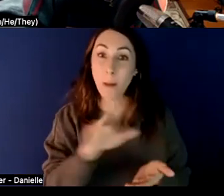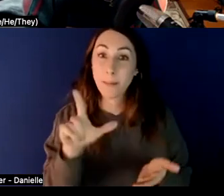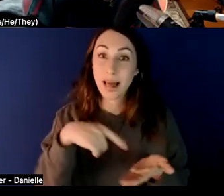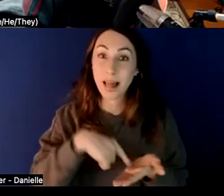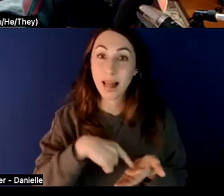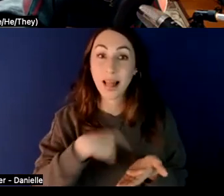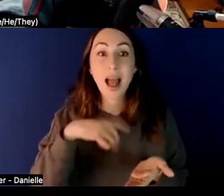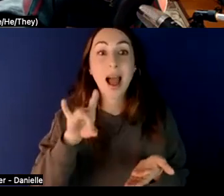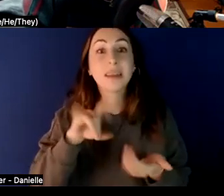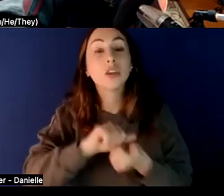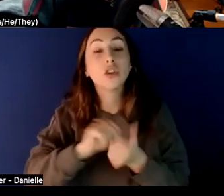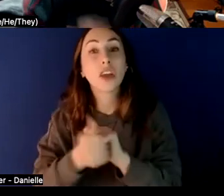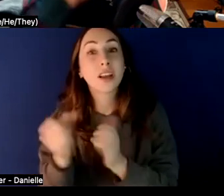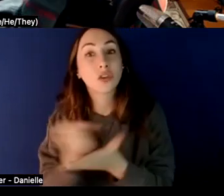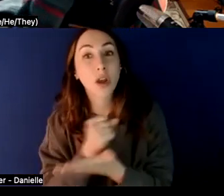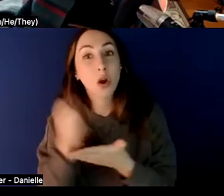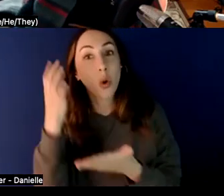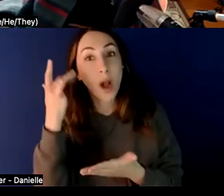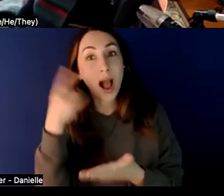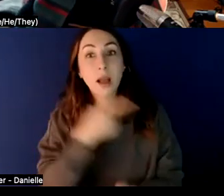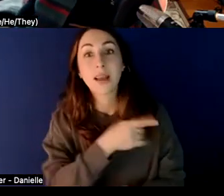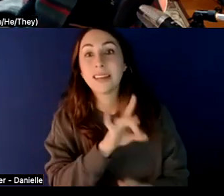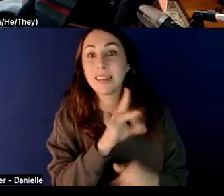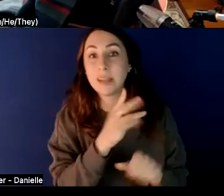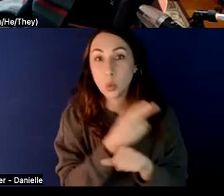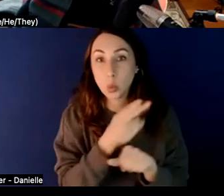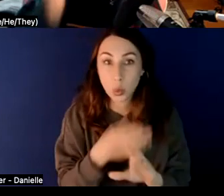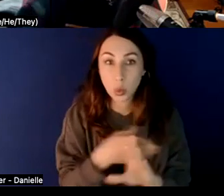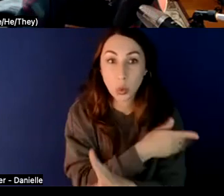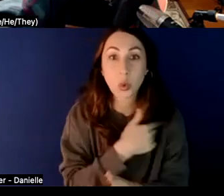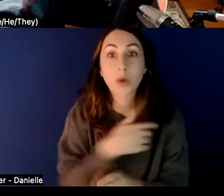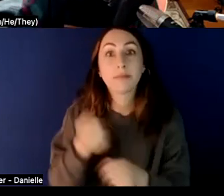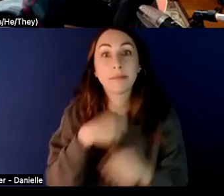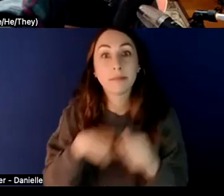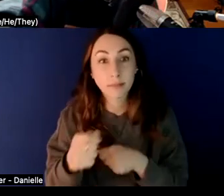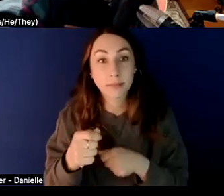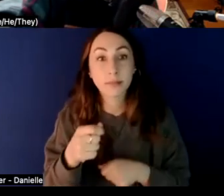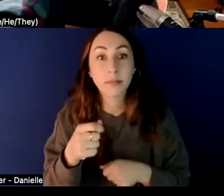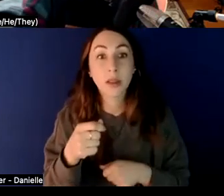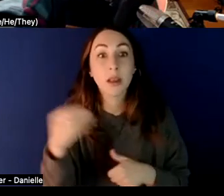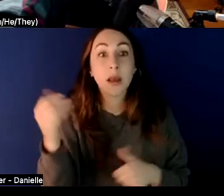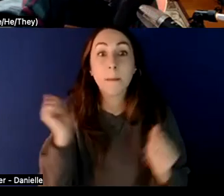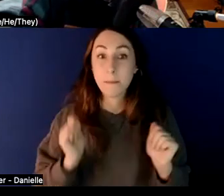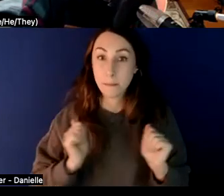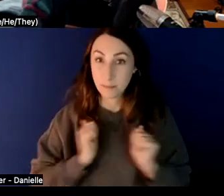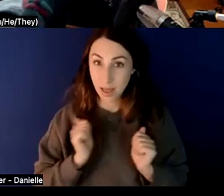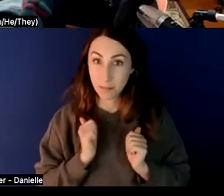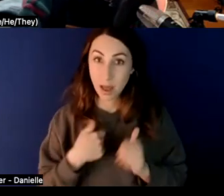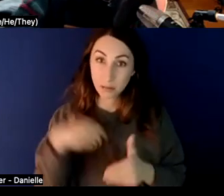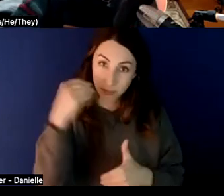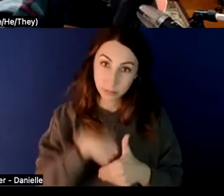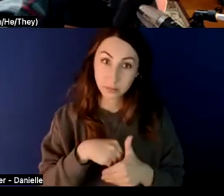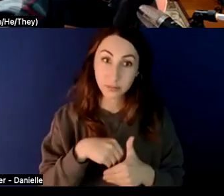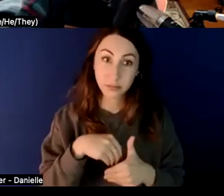changed my credit card number because she had used it in the past. I got a new card. I put it in my backpack on the back of my wheelchair, where she should